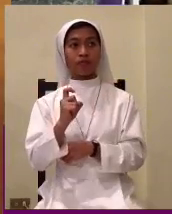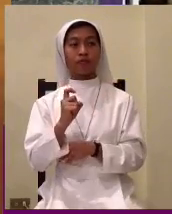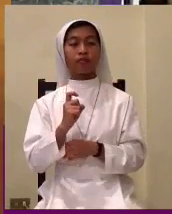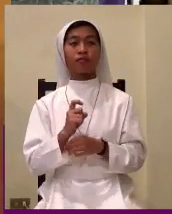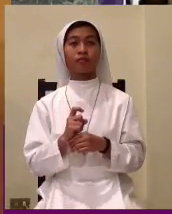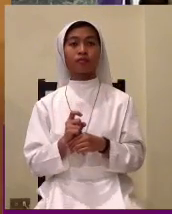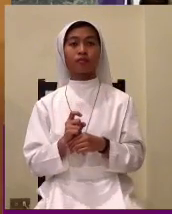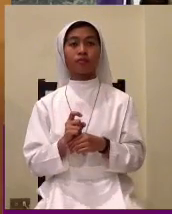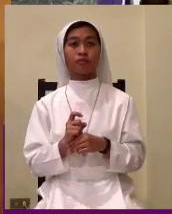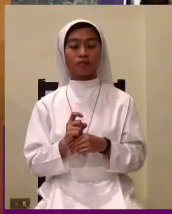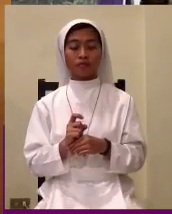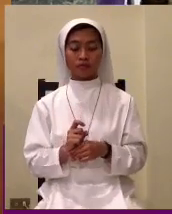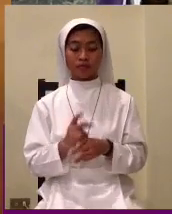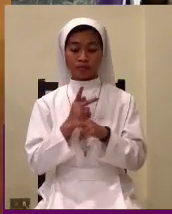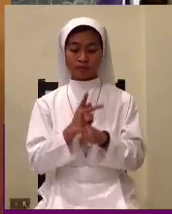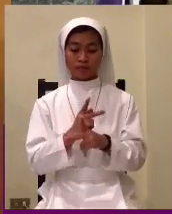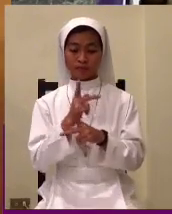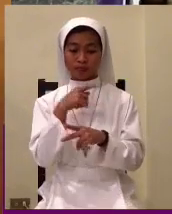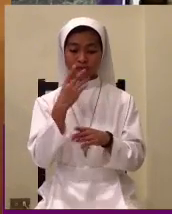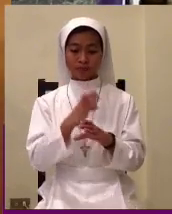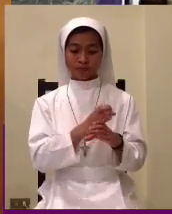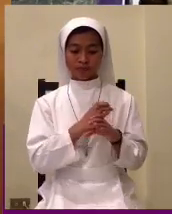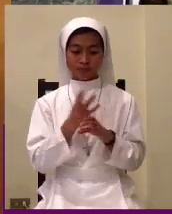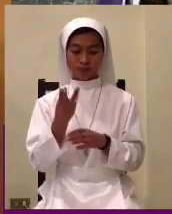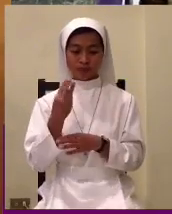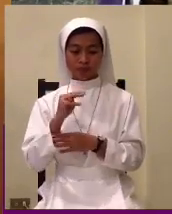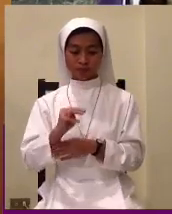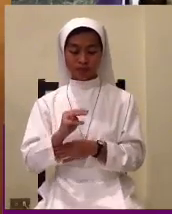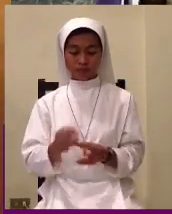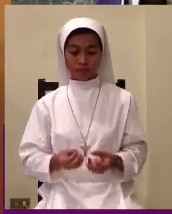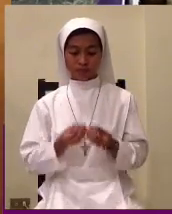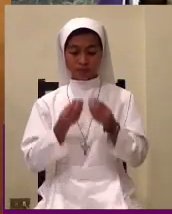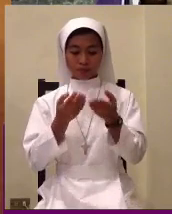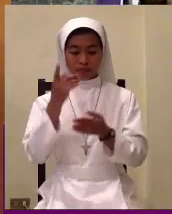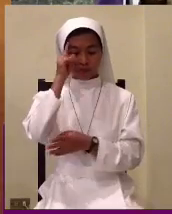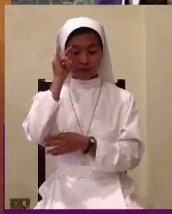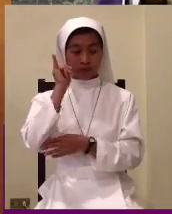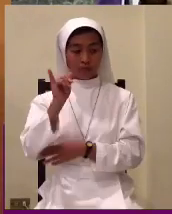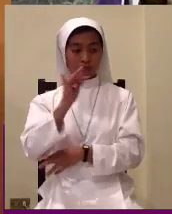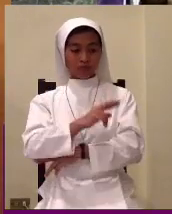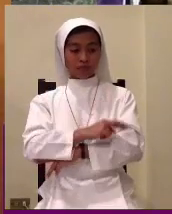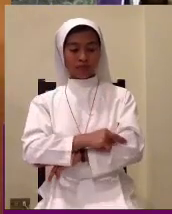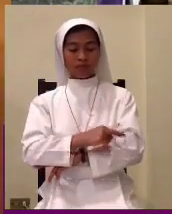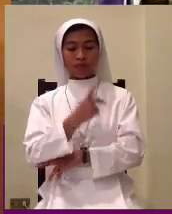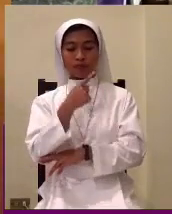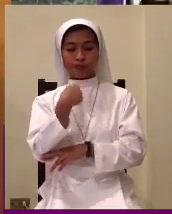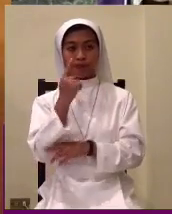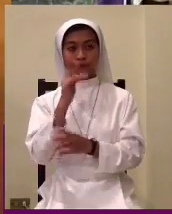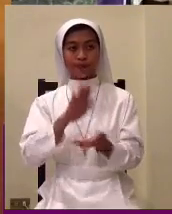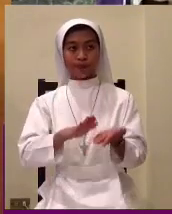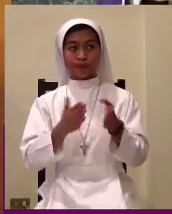those who care for them. Grant eternal rest to those who have died.